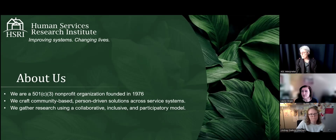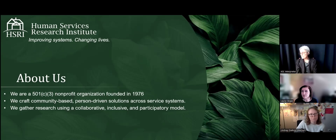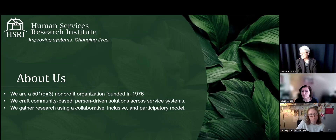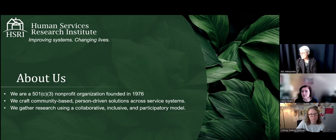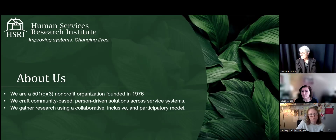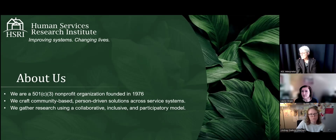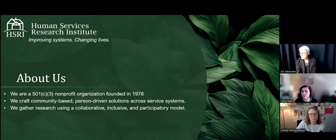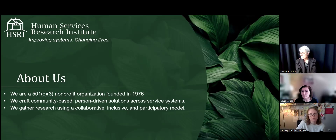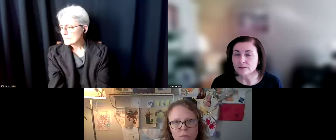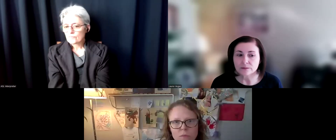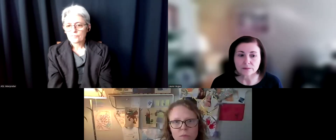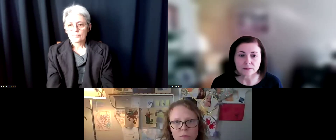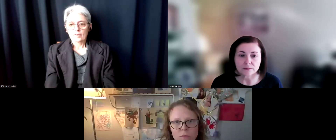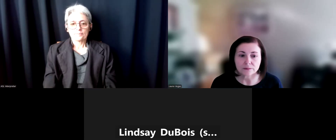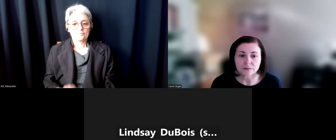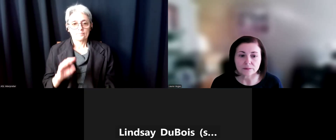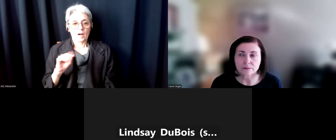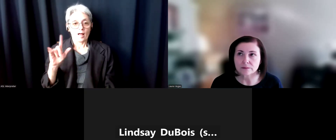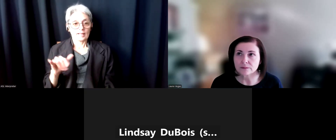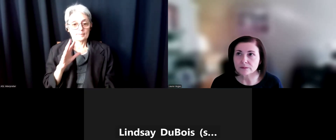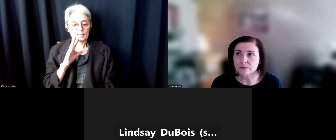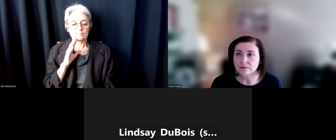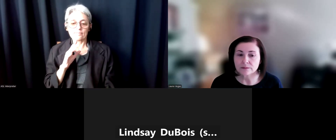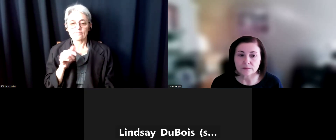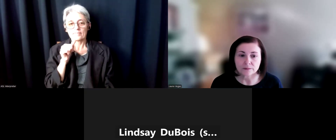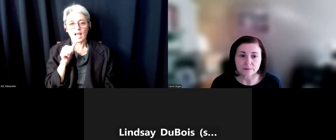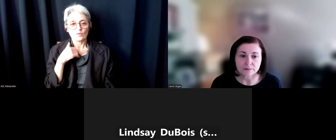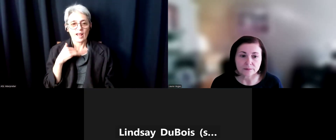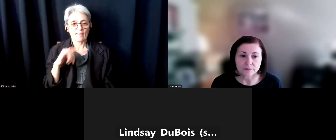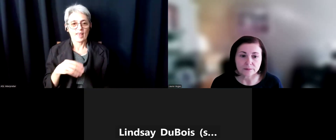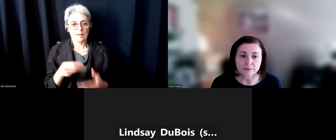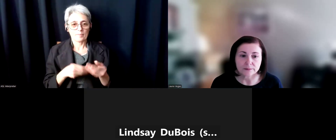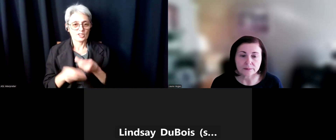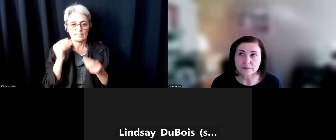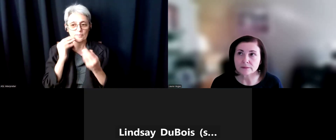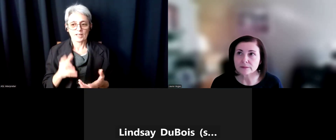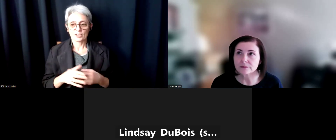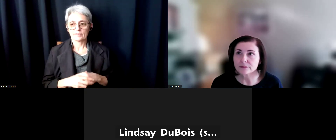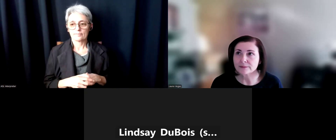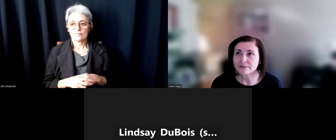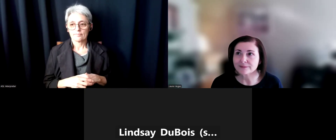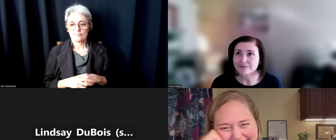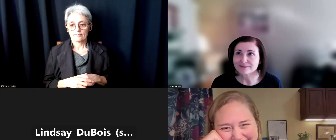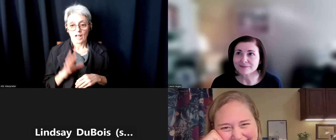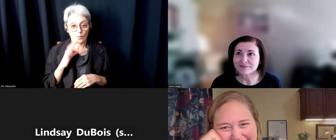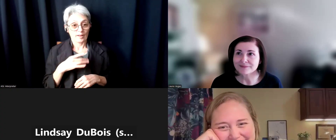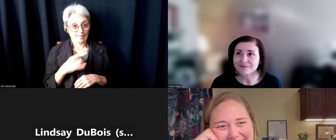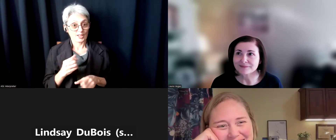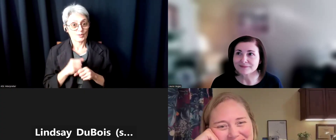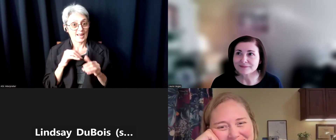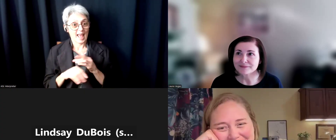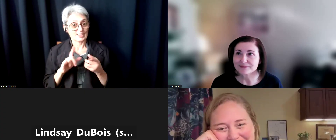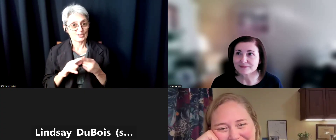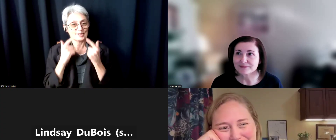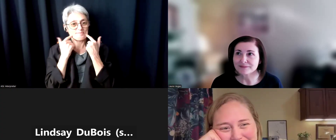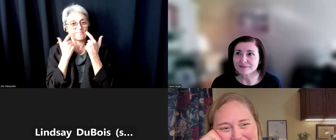This is Molly. I don't have access to that budget information, but I would love to have access to it.